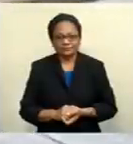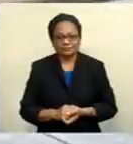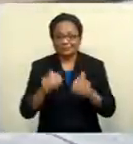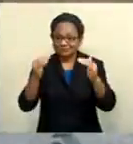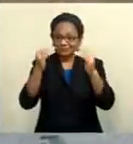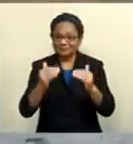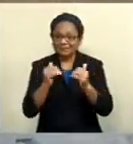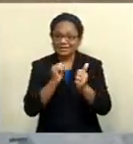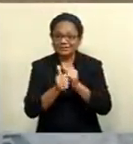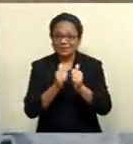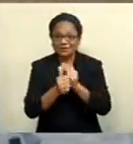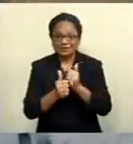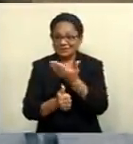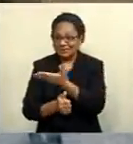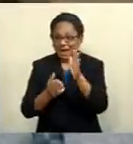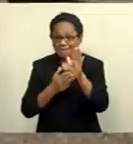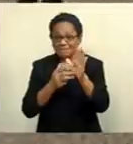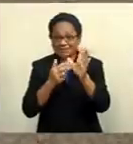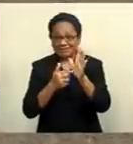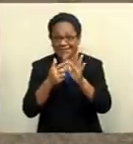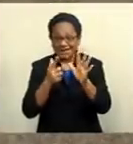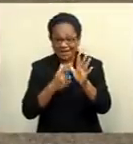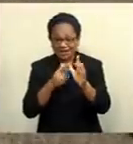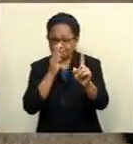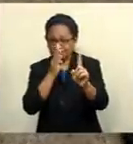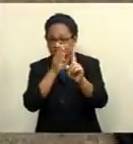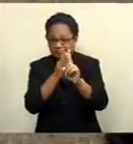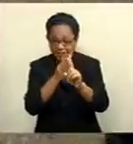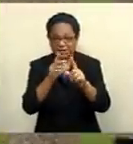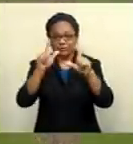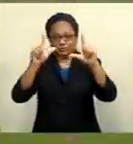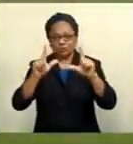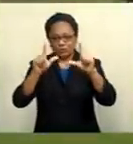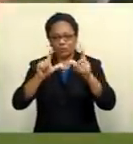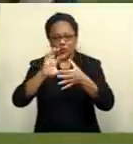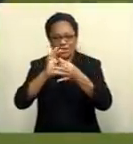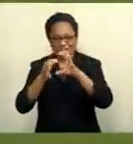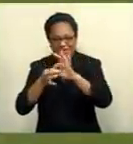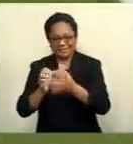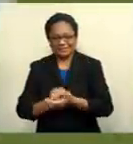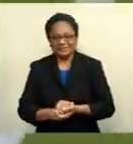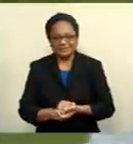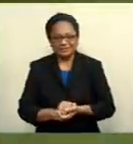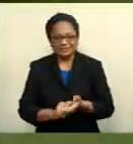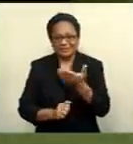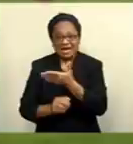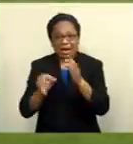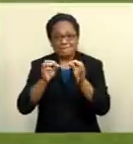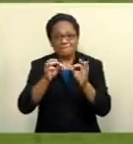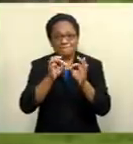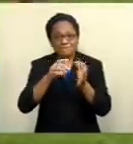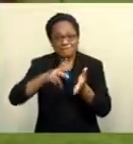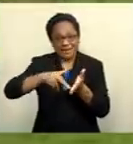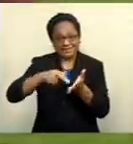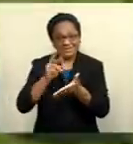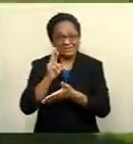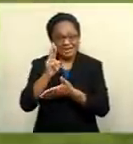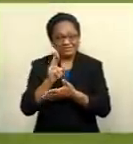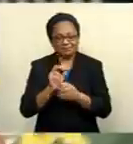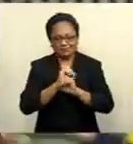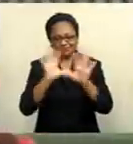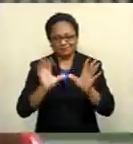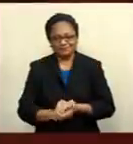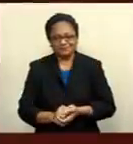Ahead in sports, Matea sets personal target at Tokyo Games. And Bati reps shine. This and more coming